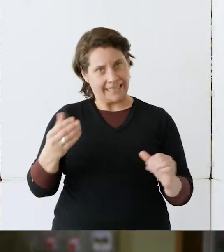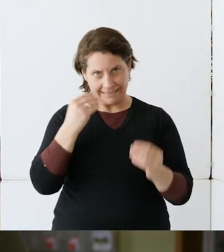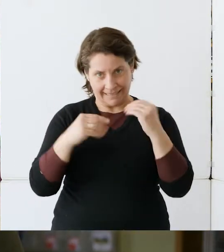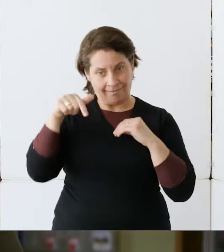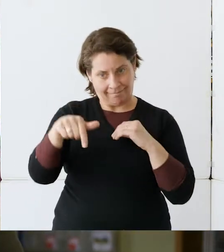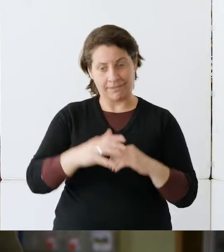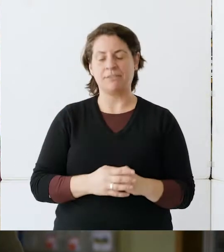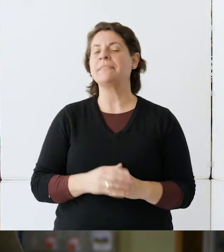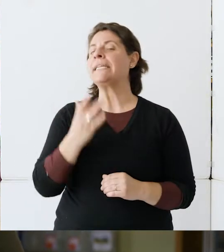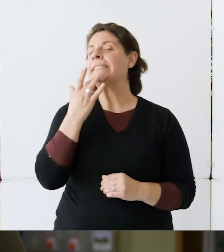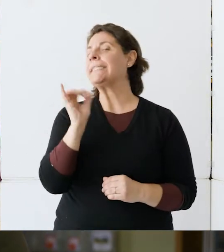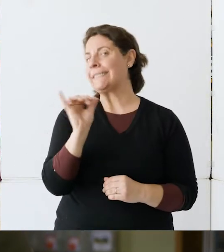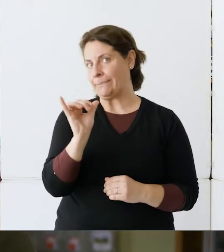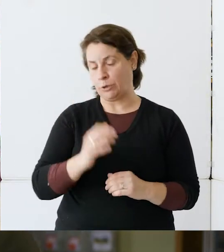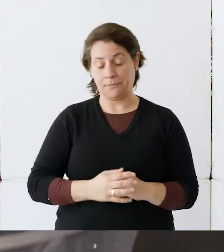So I got 1 cup.